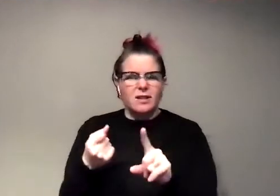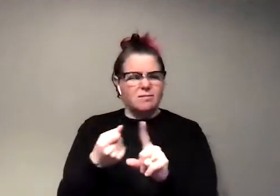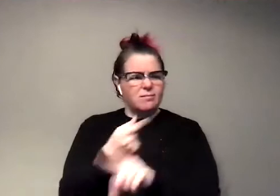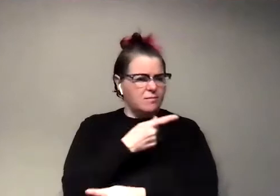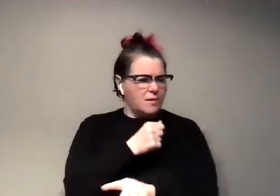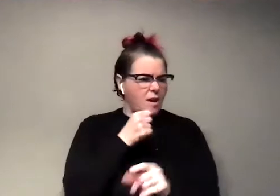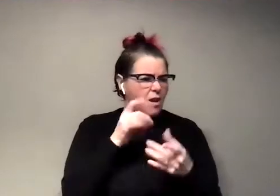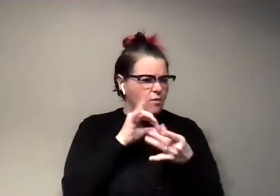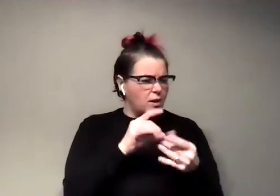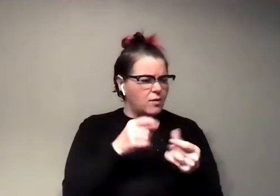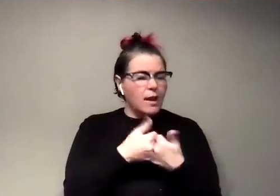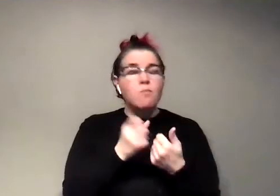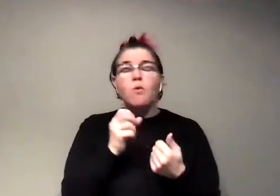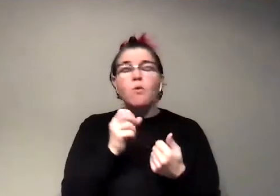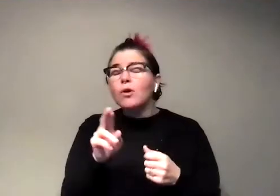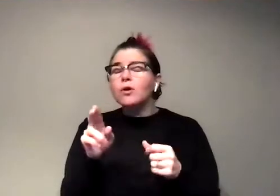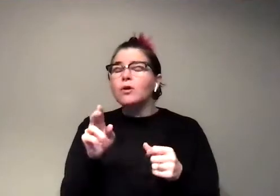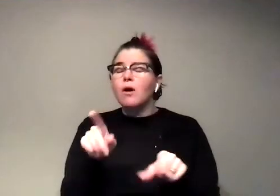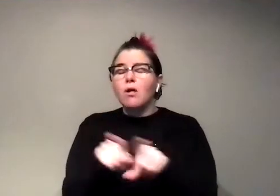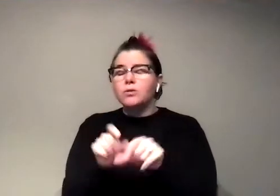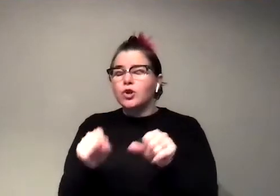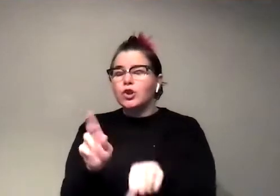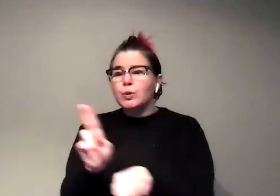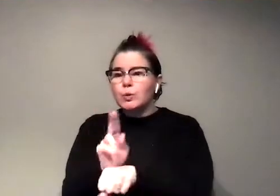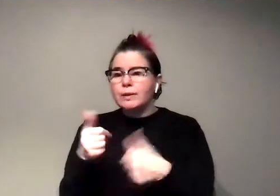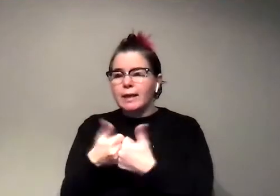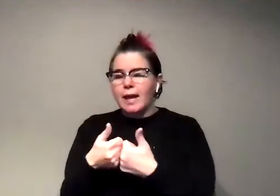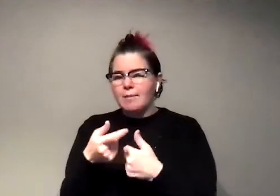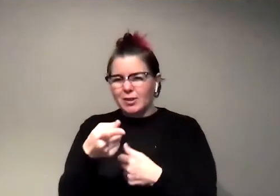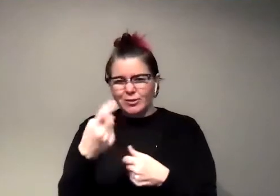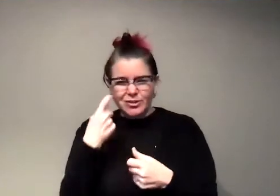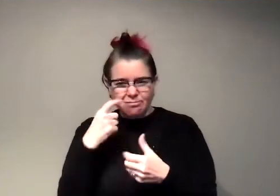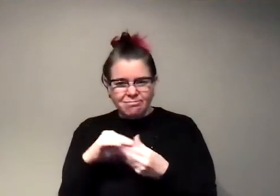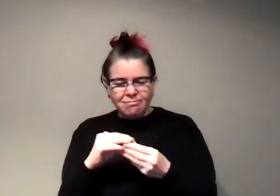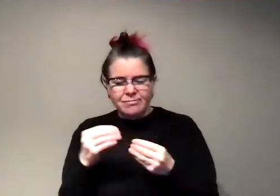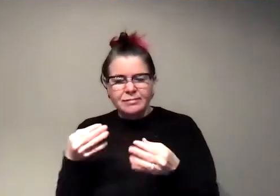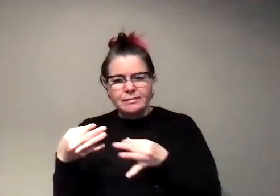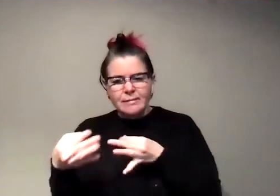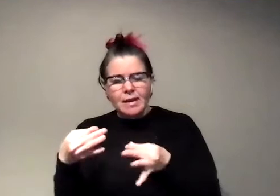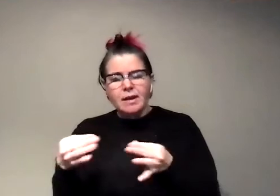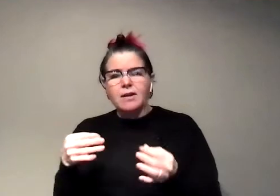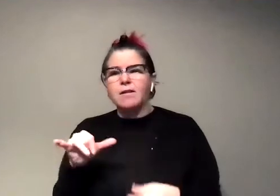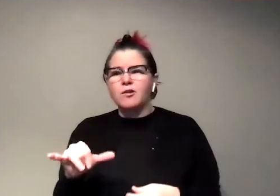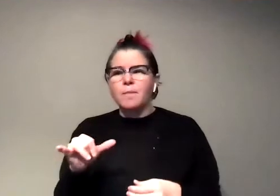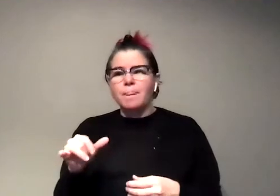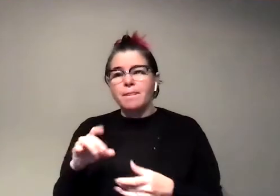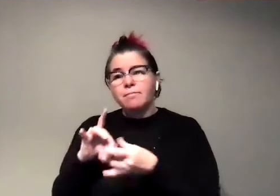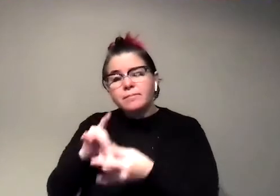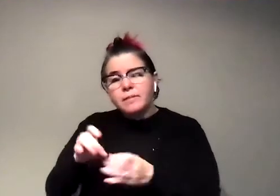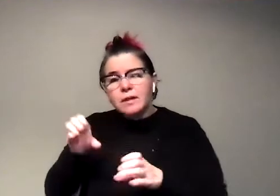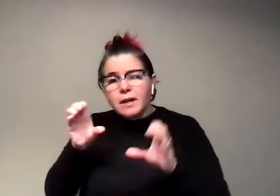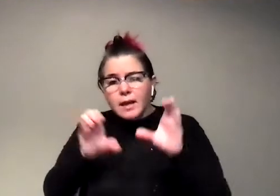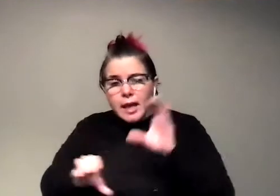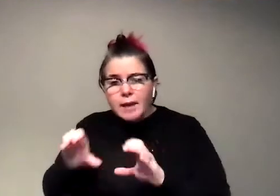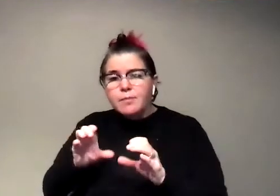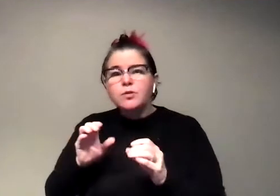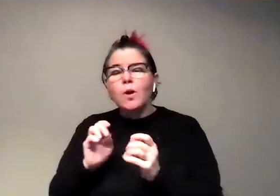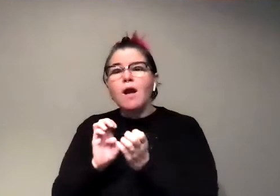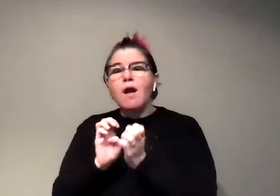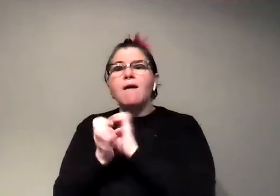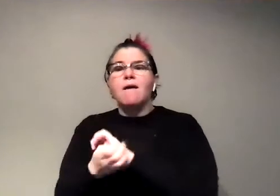be using the game as an explanation, just like you said, Shareef, like talking about chemistry or evolution